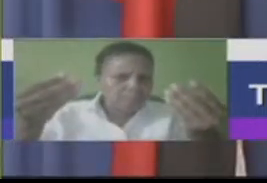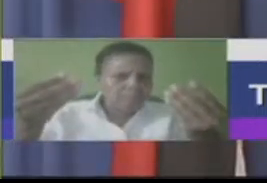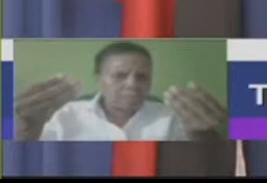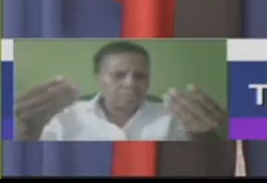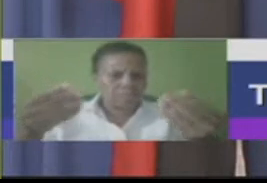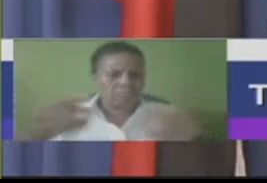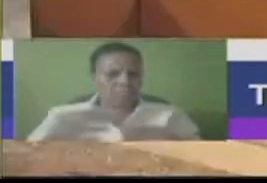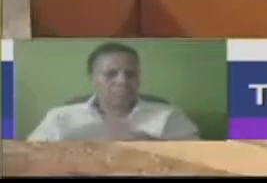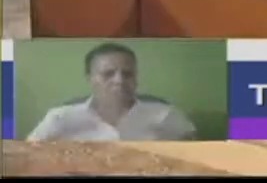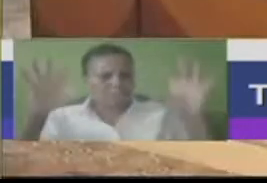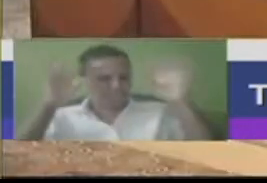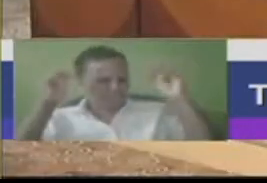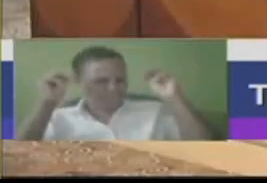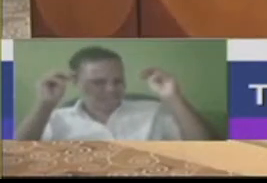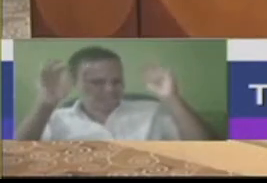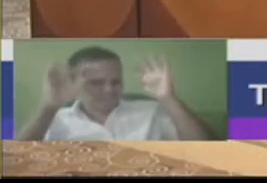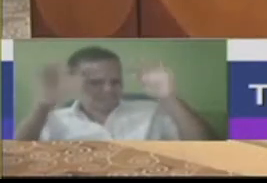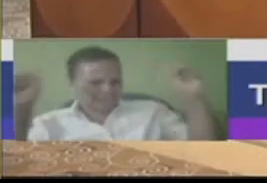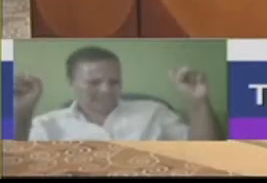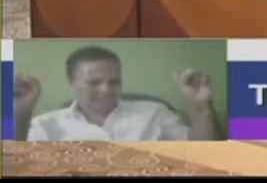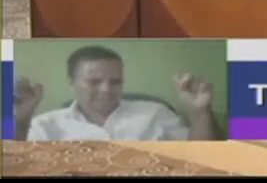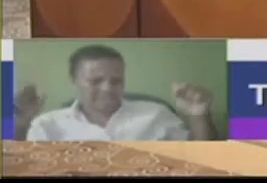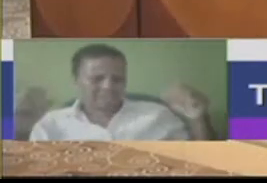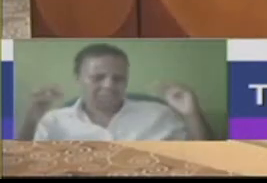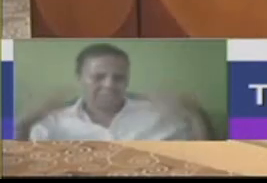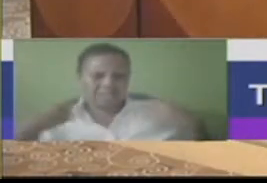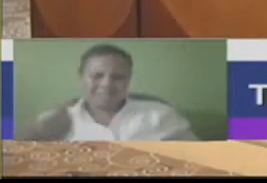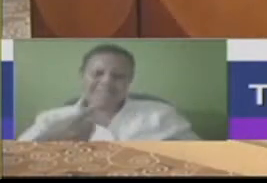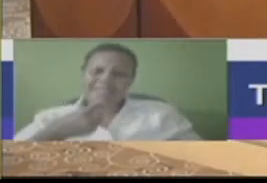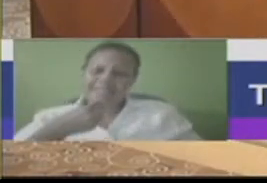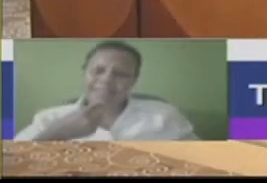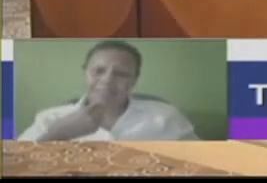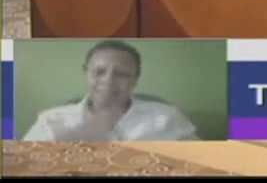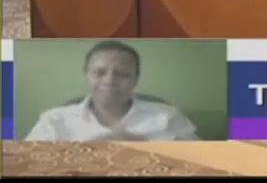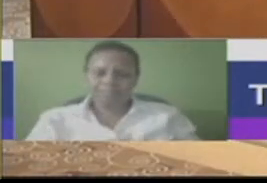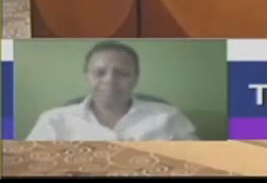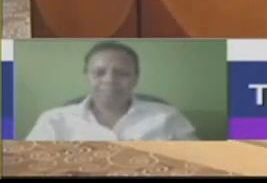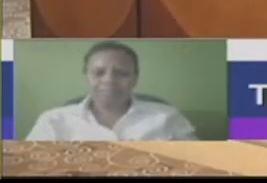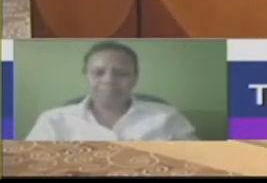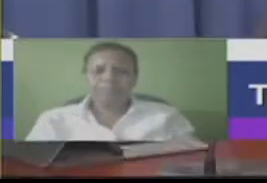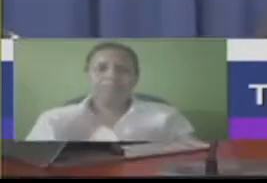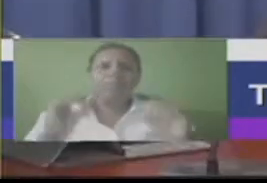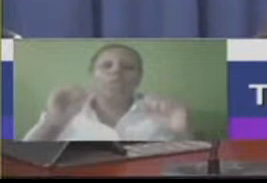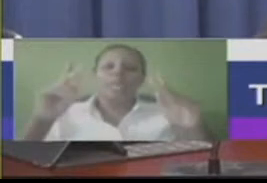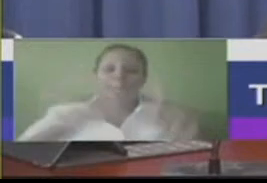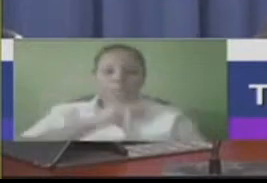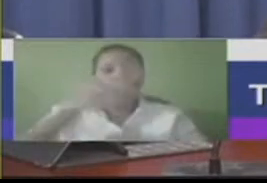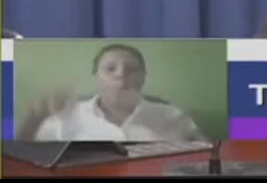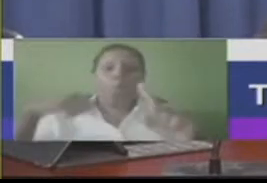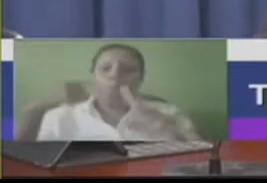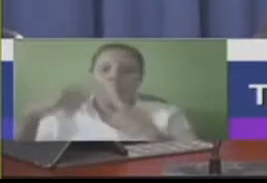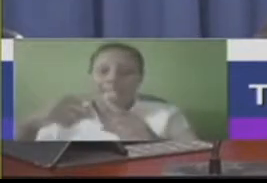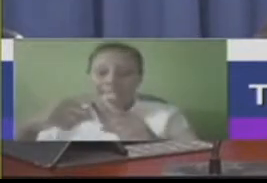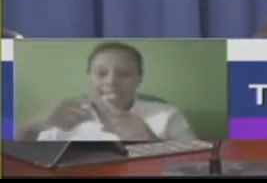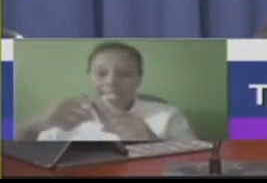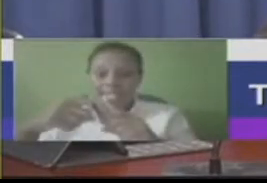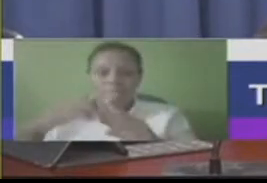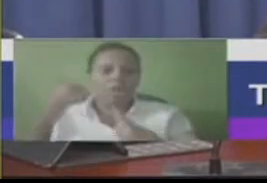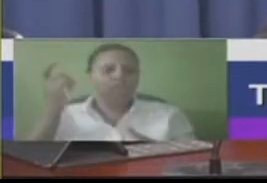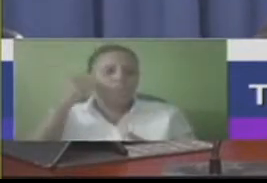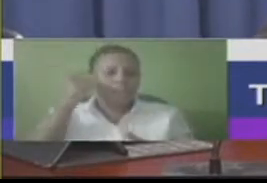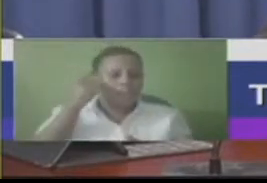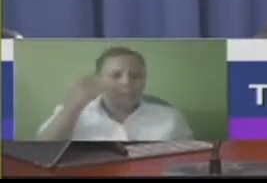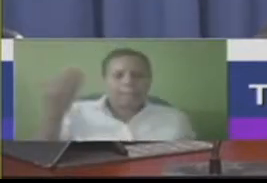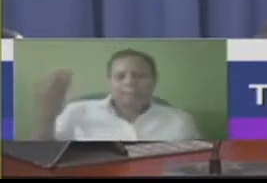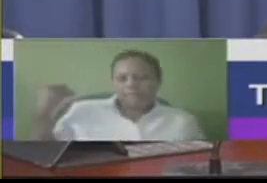that. Thank you very much. So when we got gifts of, so let's go back in time. When we got gifts of vaccines